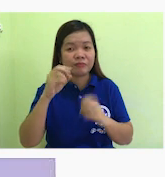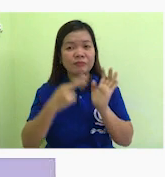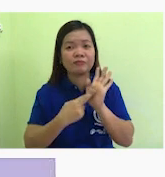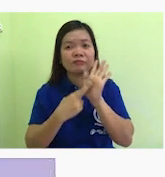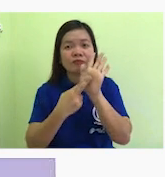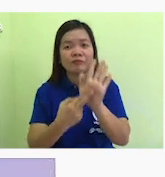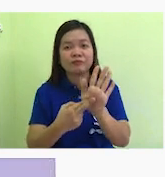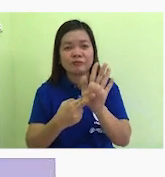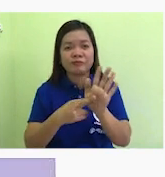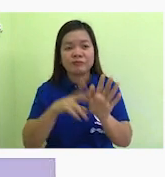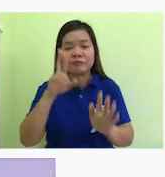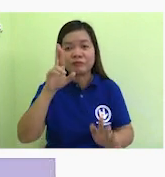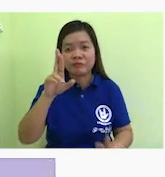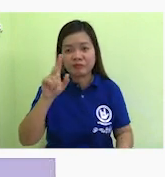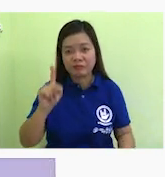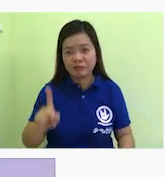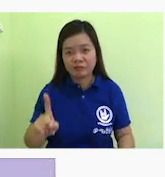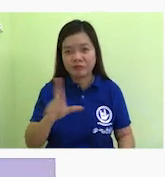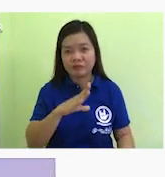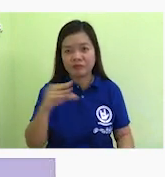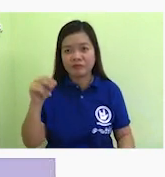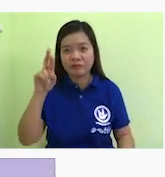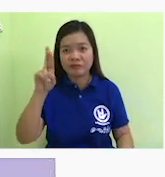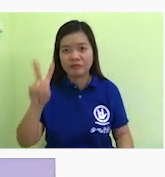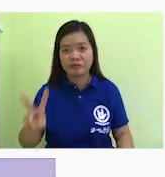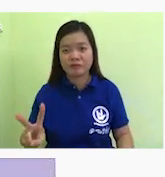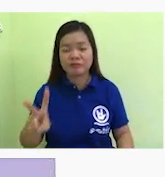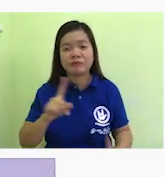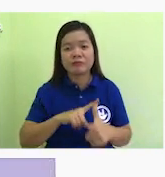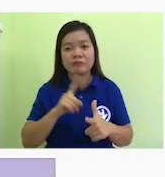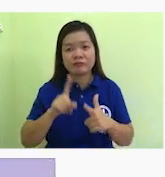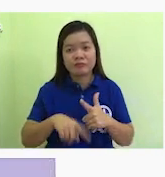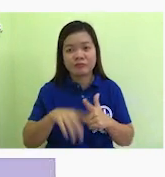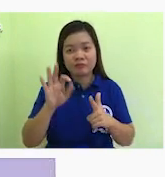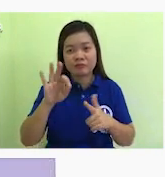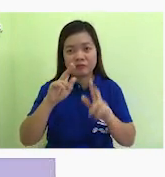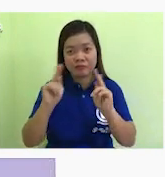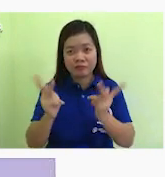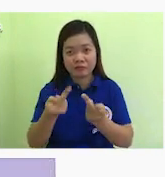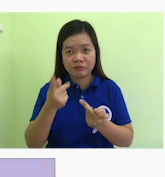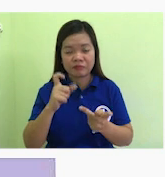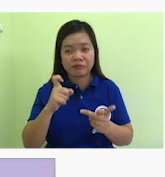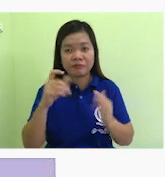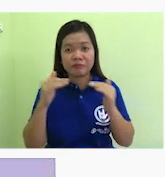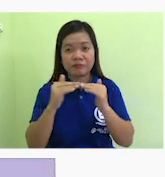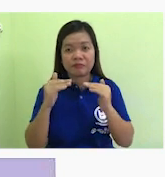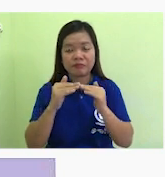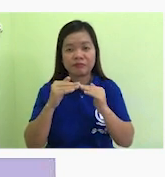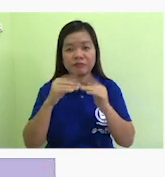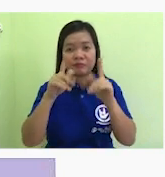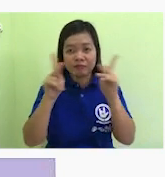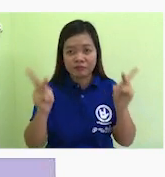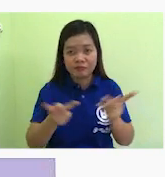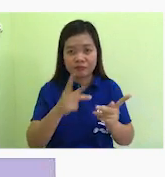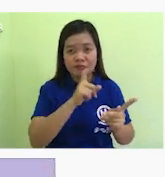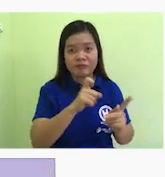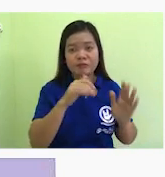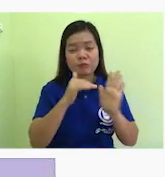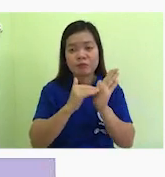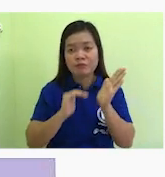zeros are represented by r sub 1 and r sub 2, then f of x equals the quantity of